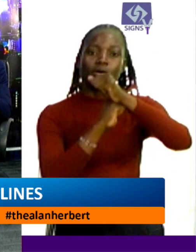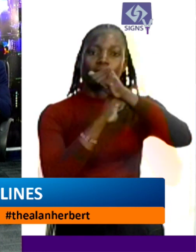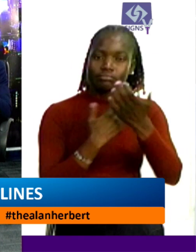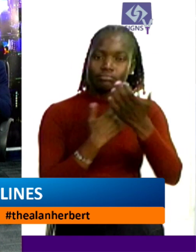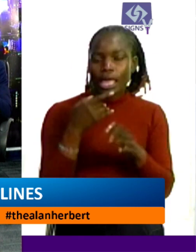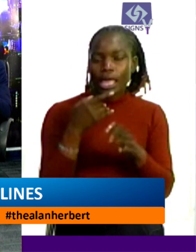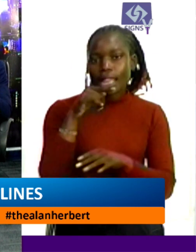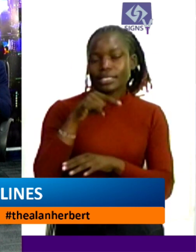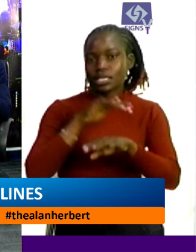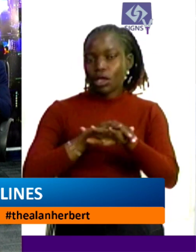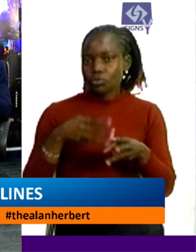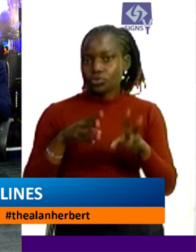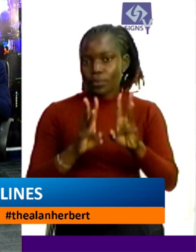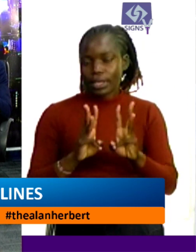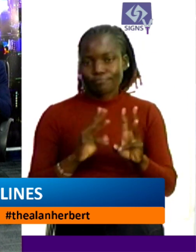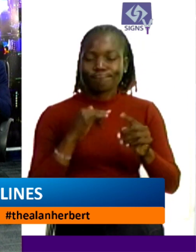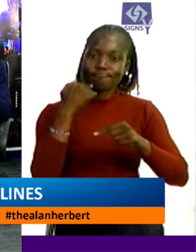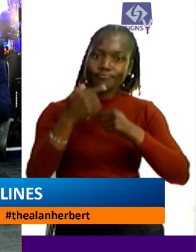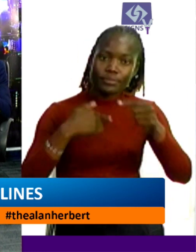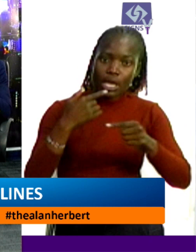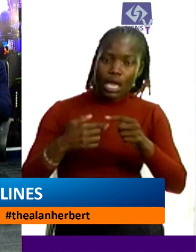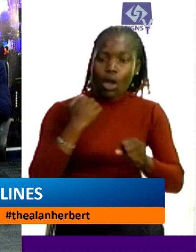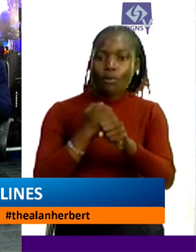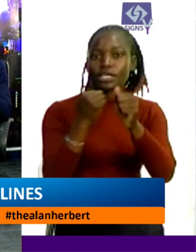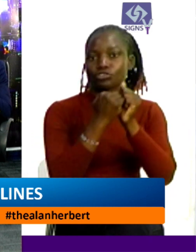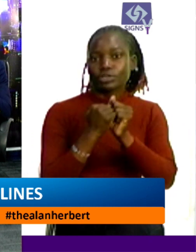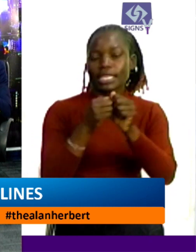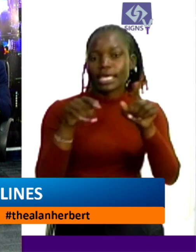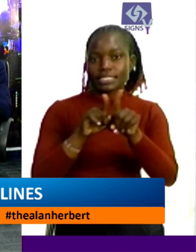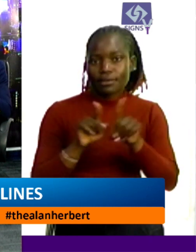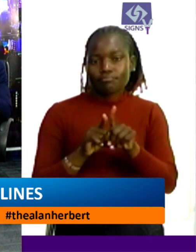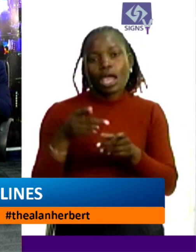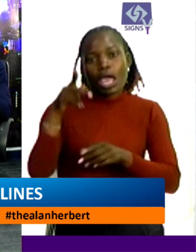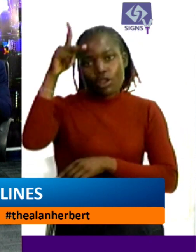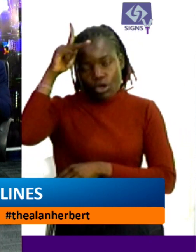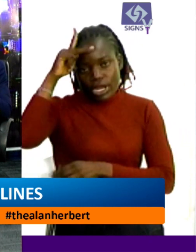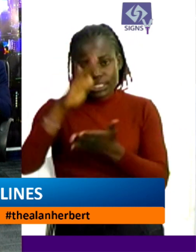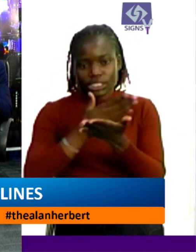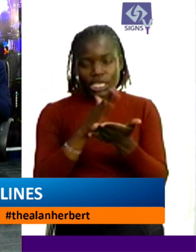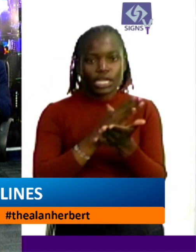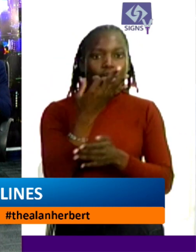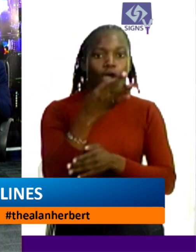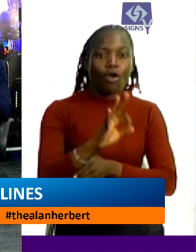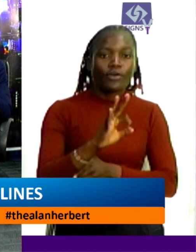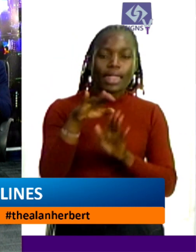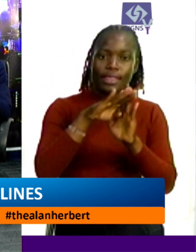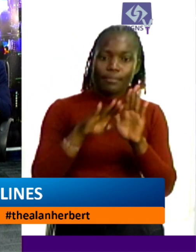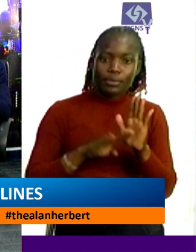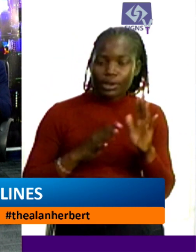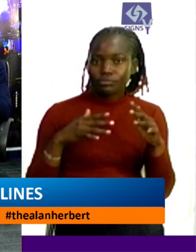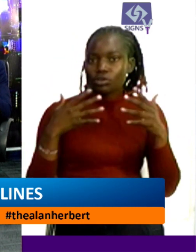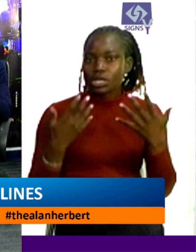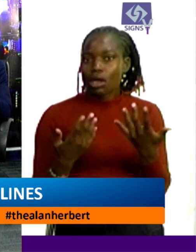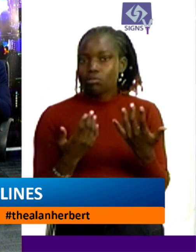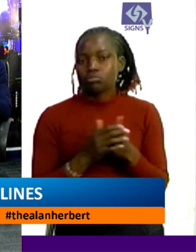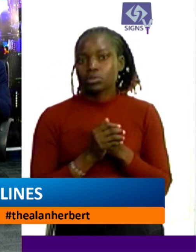this is actually a good way of continuing with the collaboration and the knowledge sharing of the program. So how do ADF